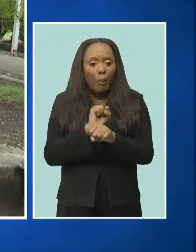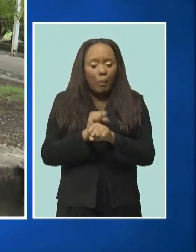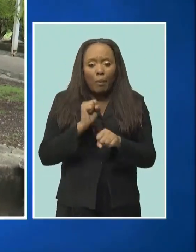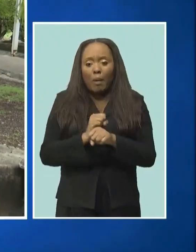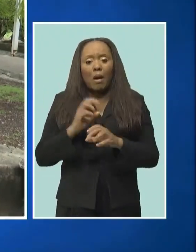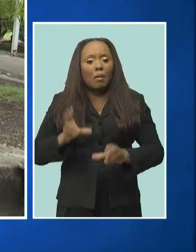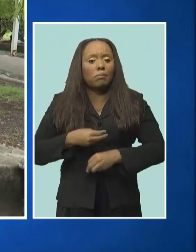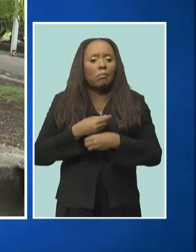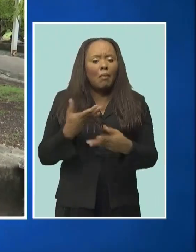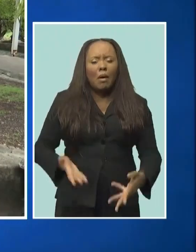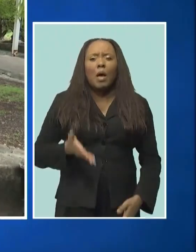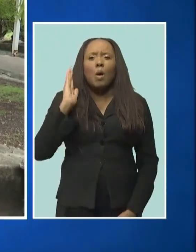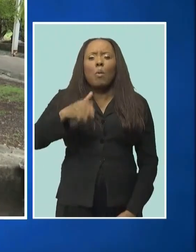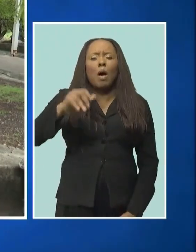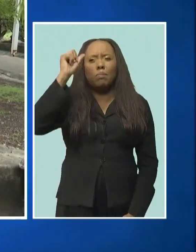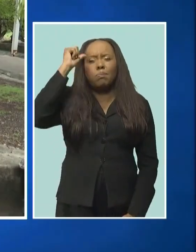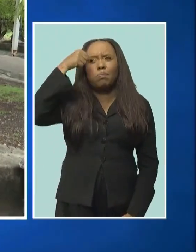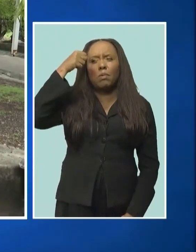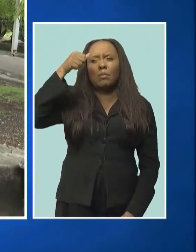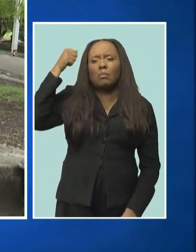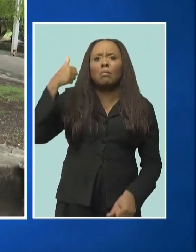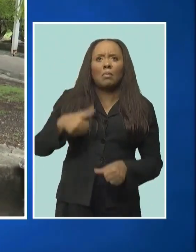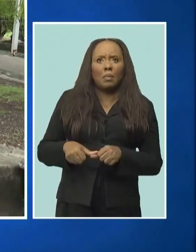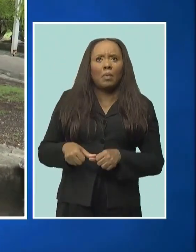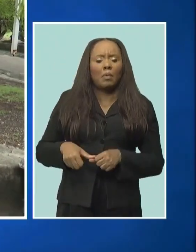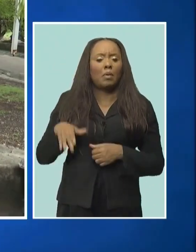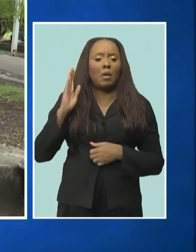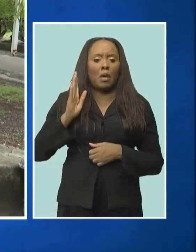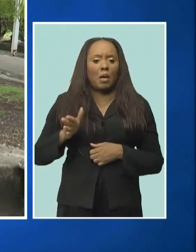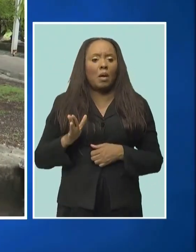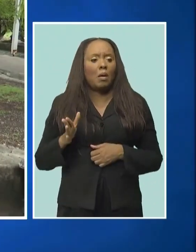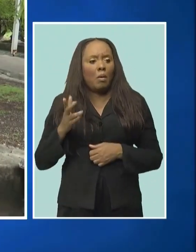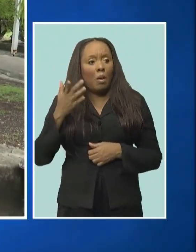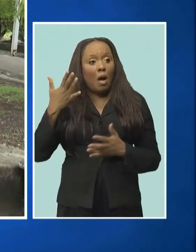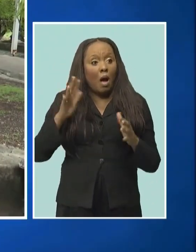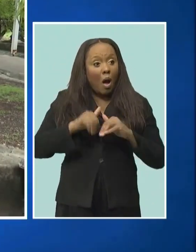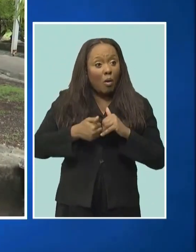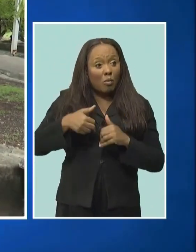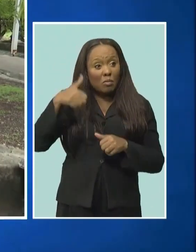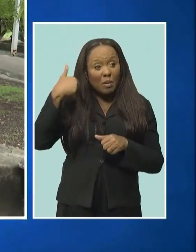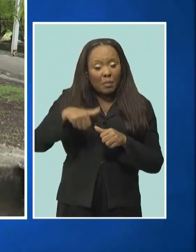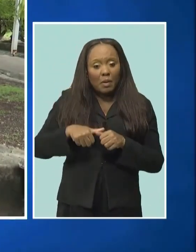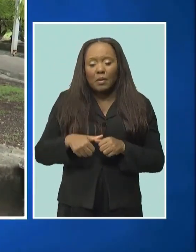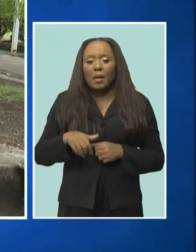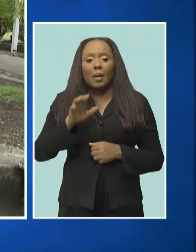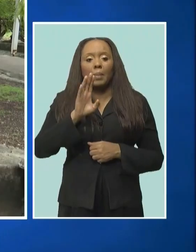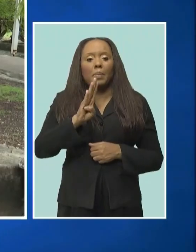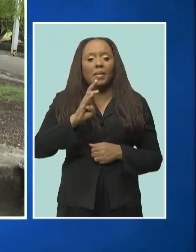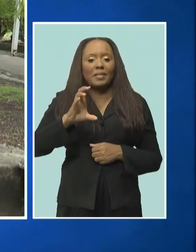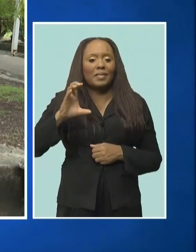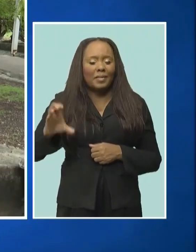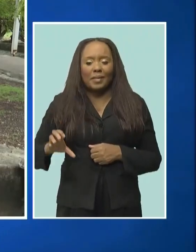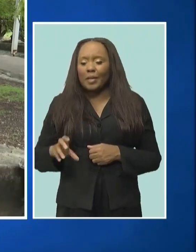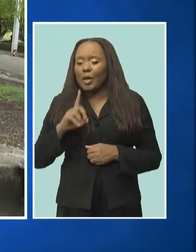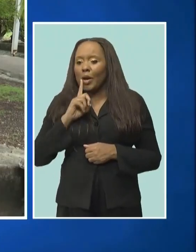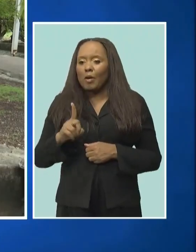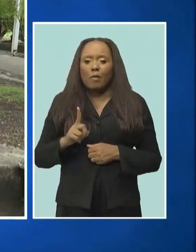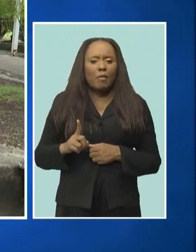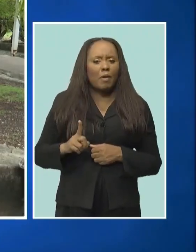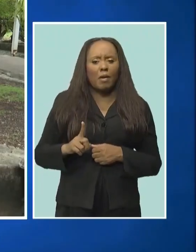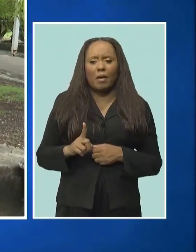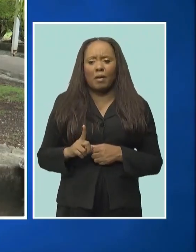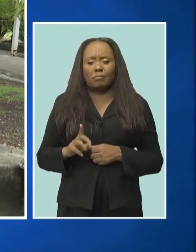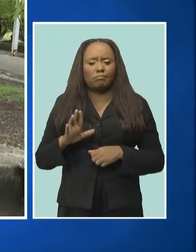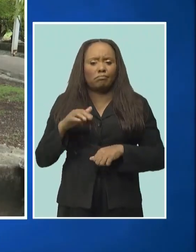contribution will be remembered through the establishment of the Barbados Community College and the tremendous work he has done there to lift the